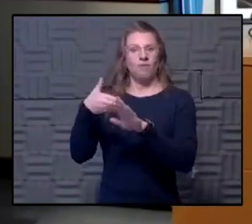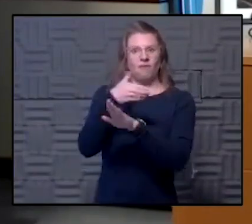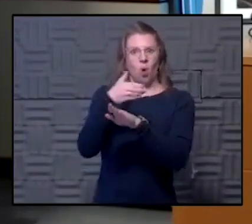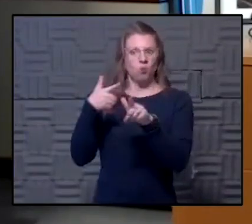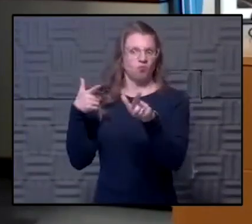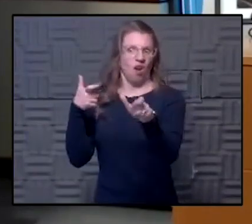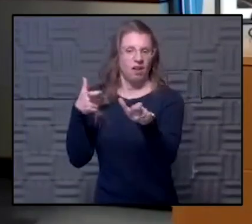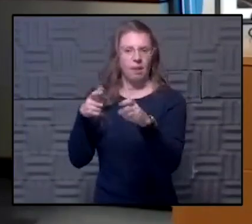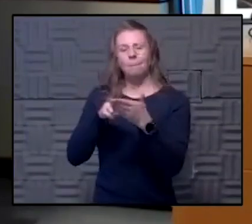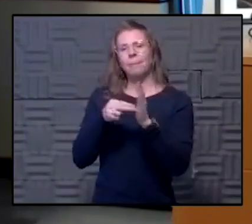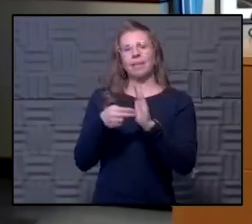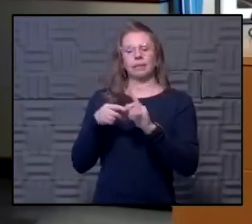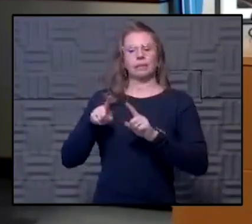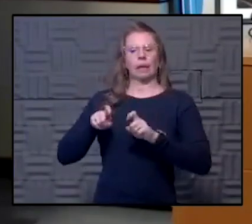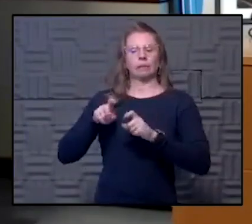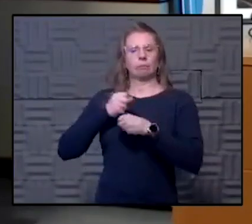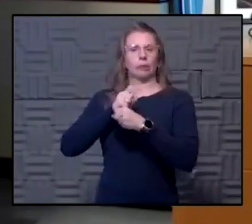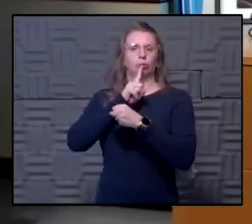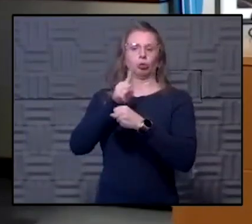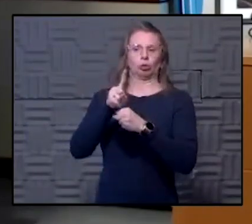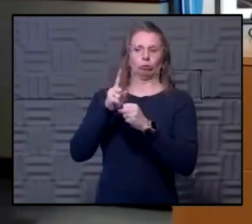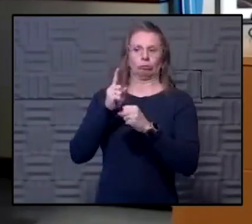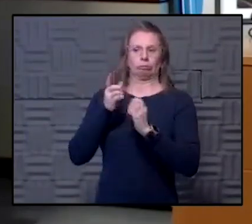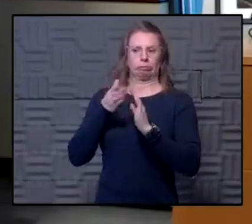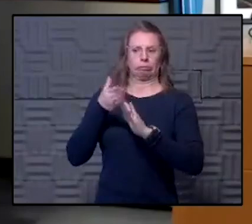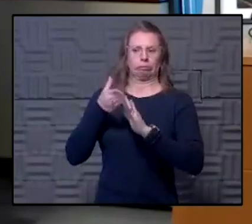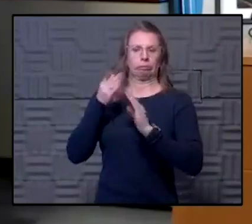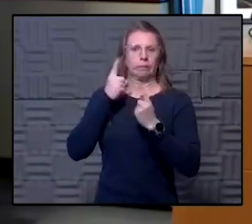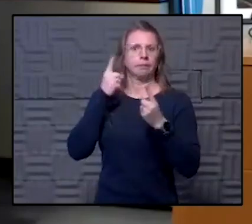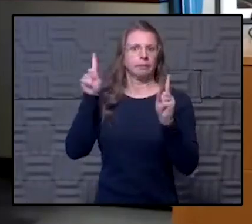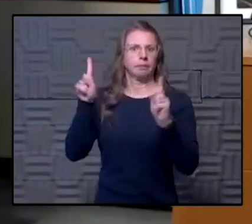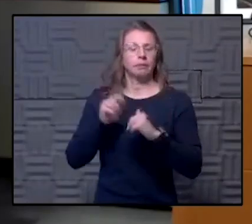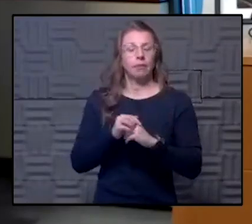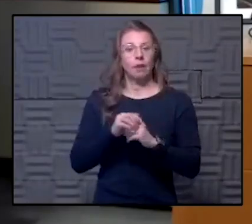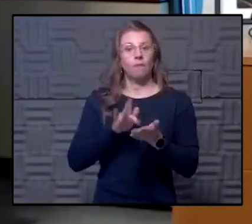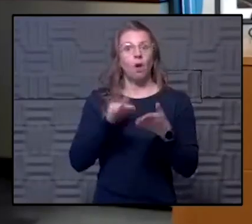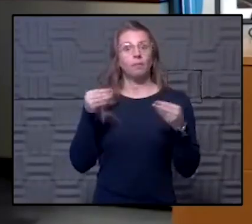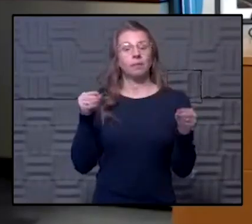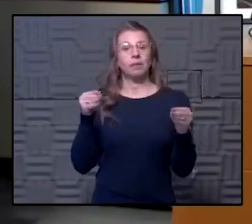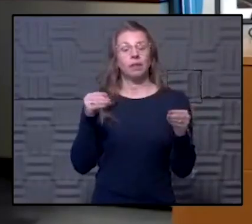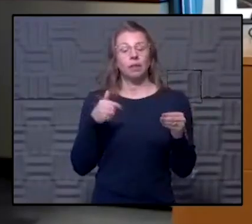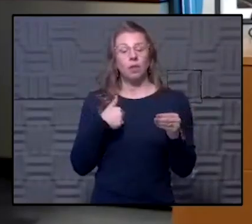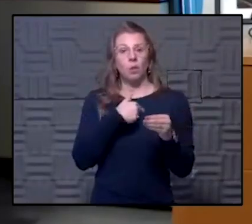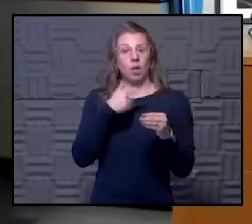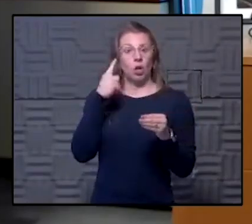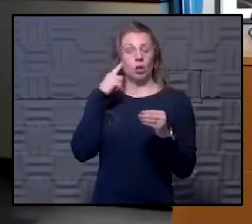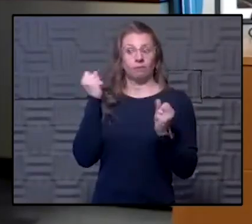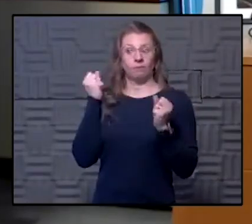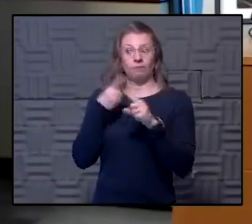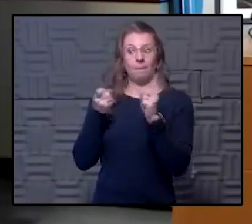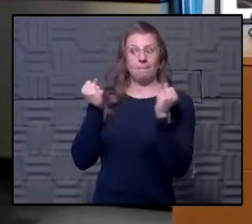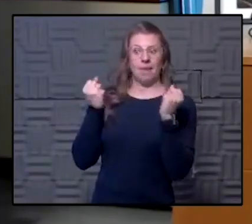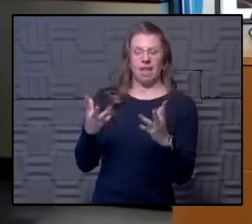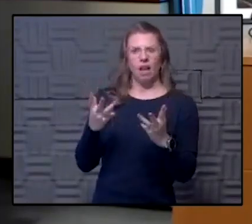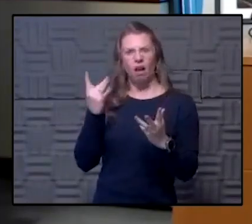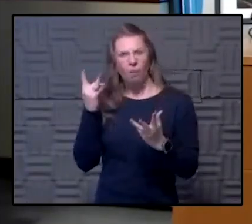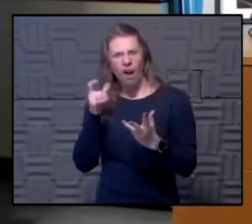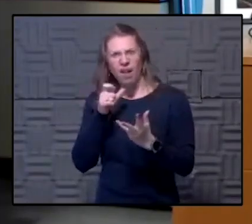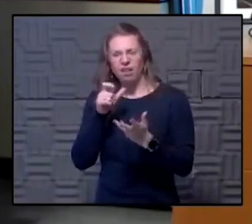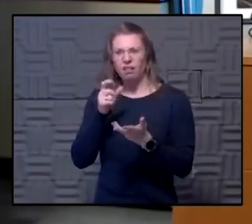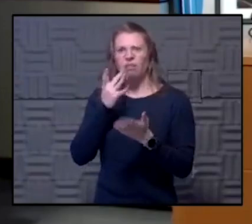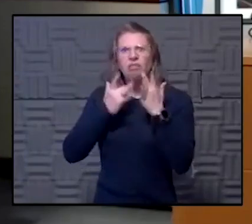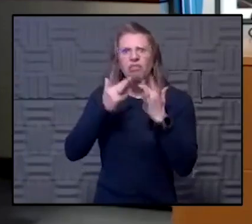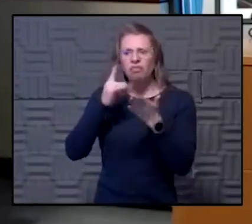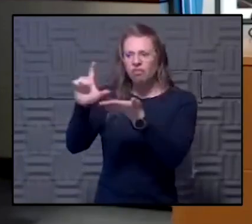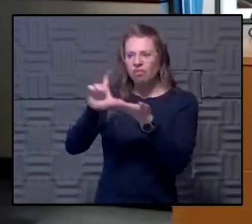test distribution channels to make sure that it's working well. The pharmacies, we heard from a lot of them saying, how come we didn't get more than that? And that's